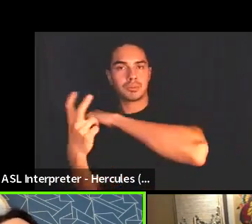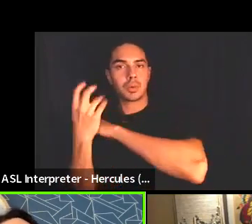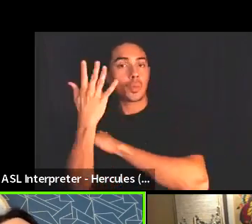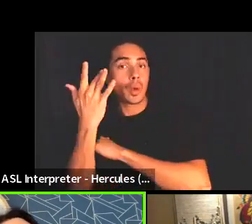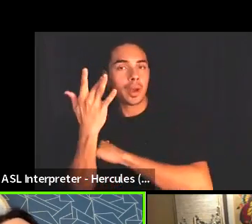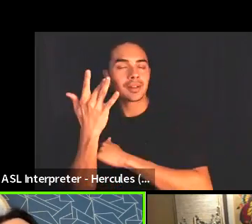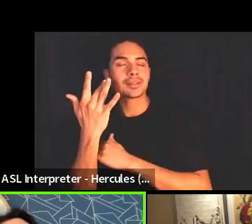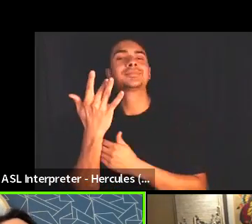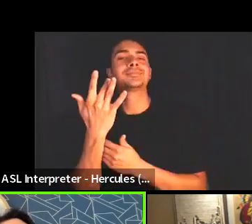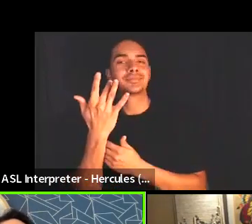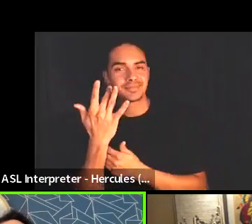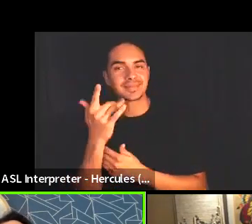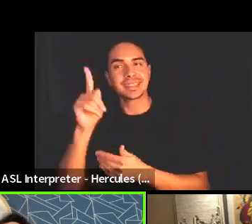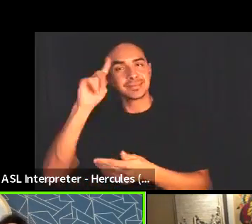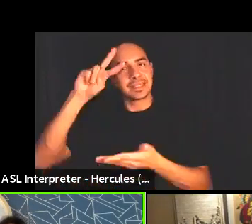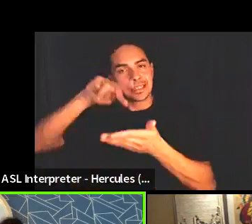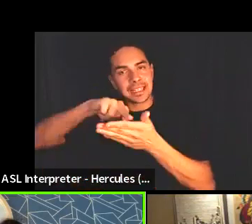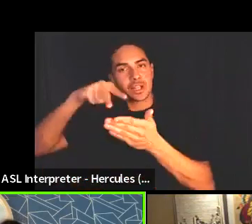less than,